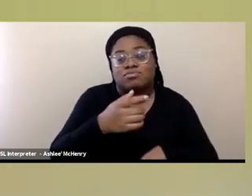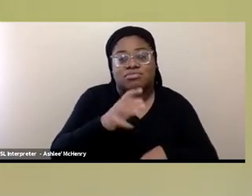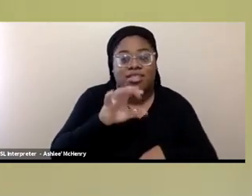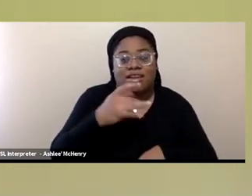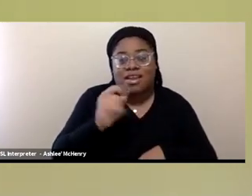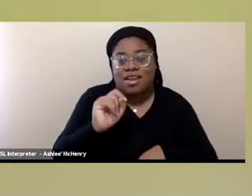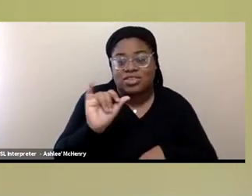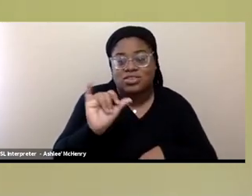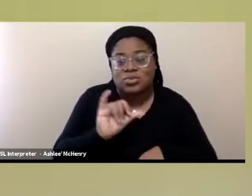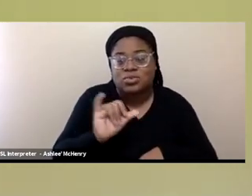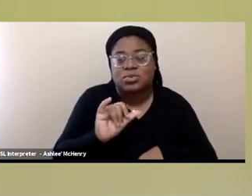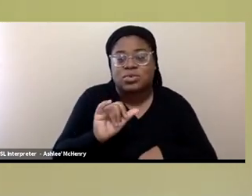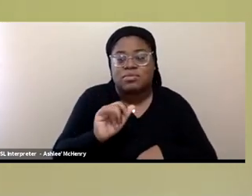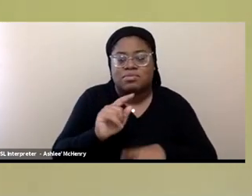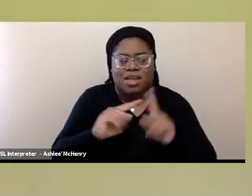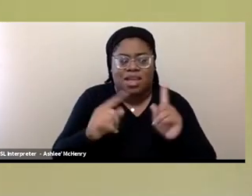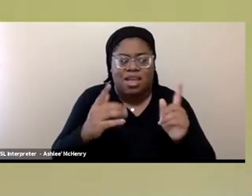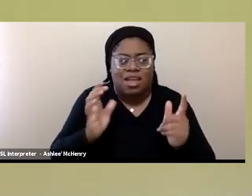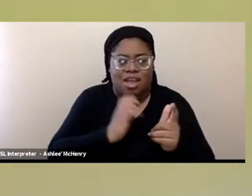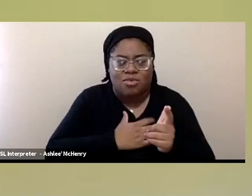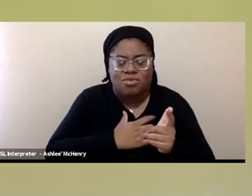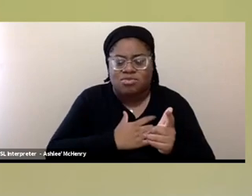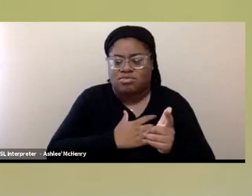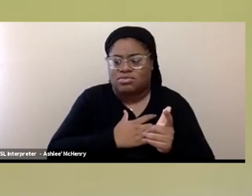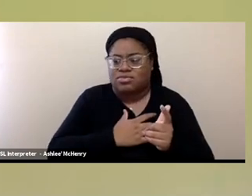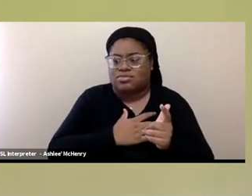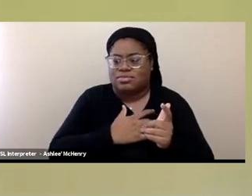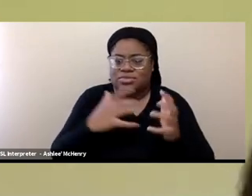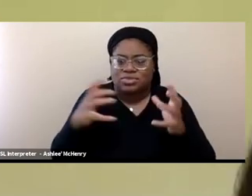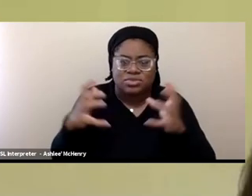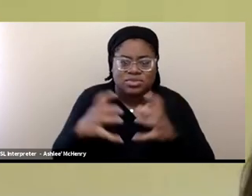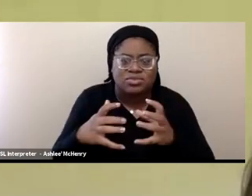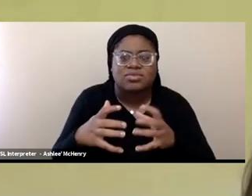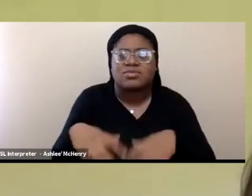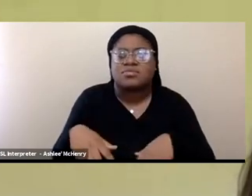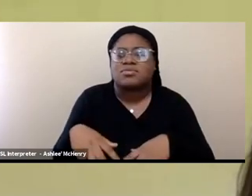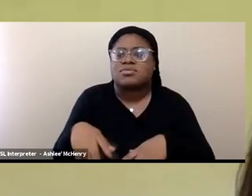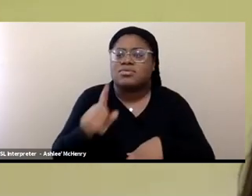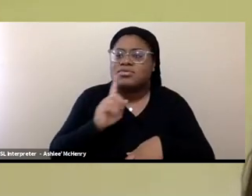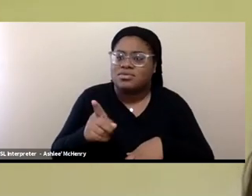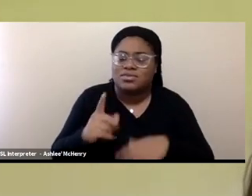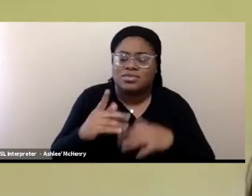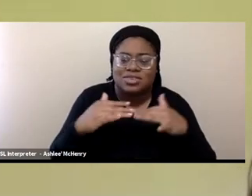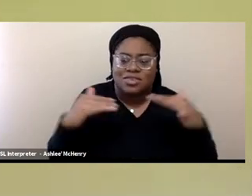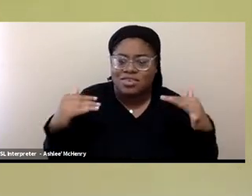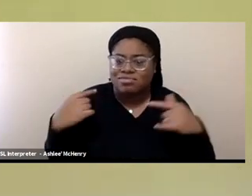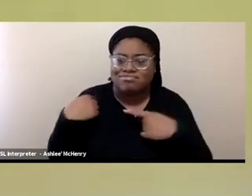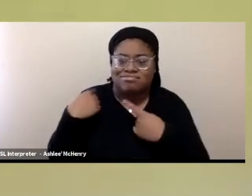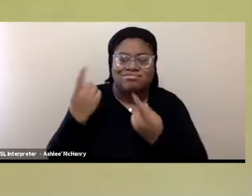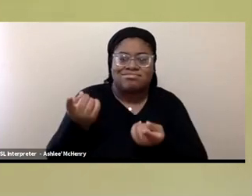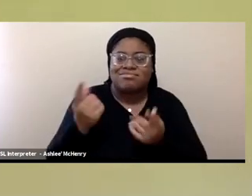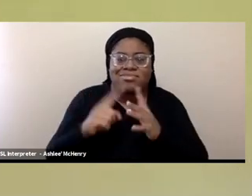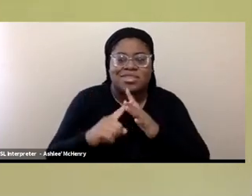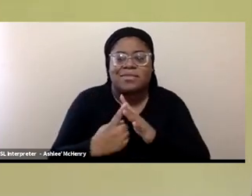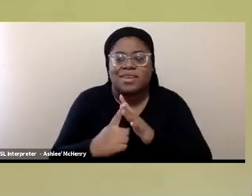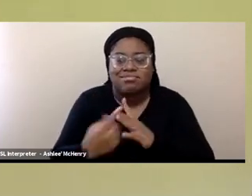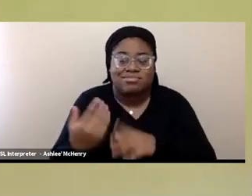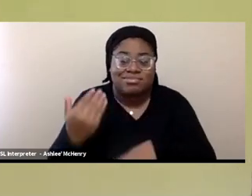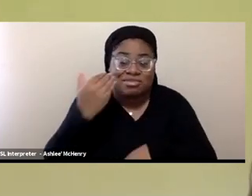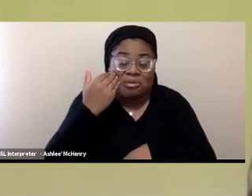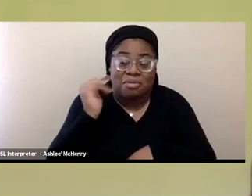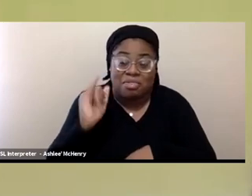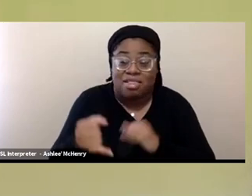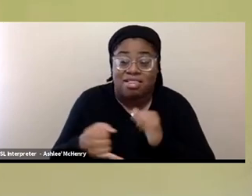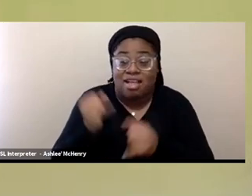our cast, but our crew is so diverse now and has been for pretty much from the beginning. But I know that in the